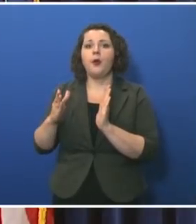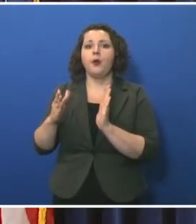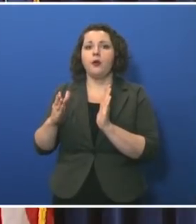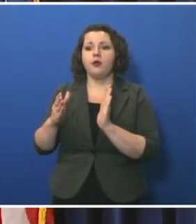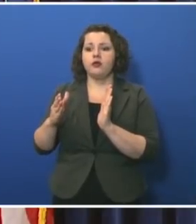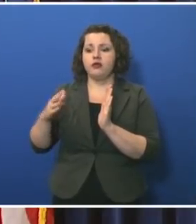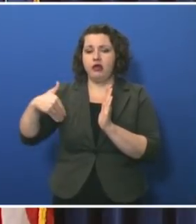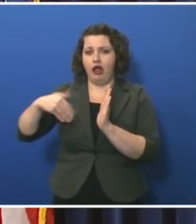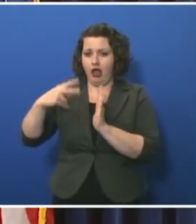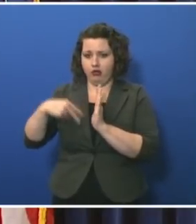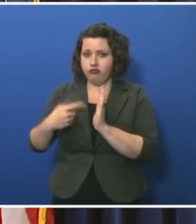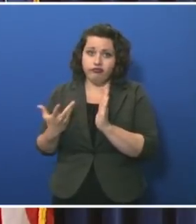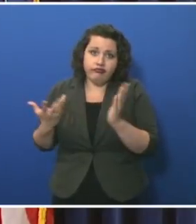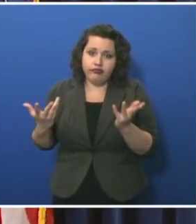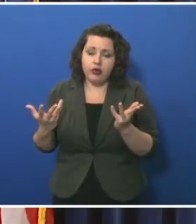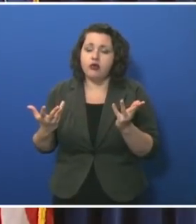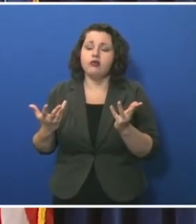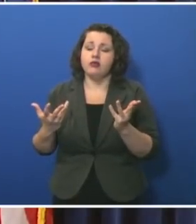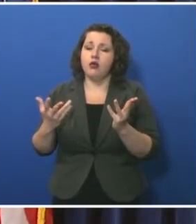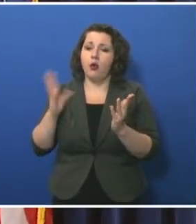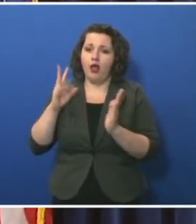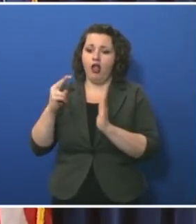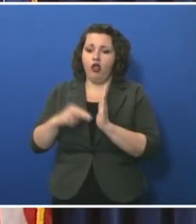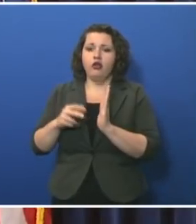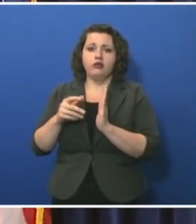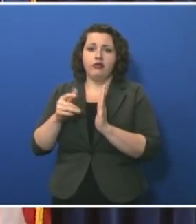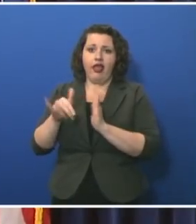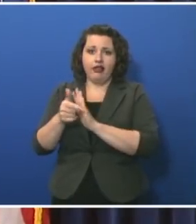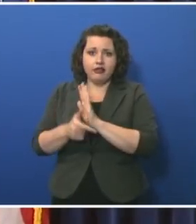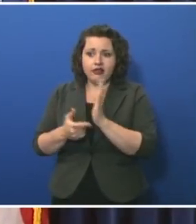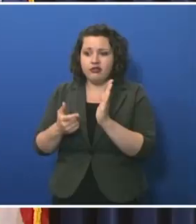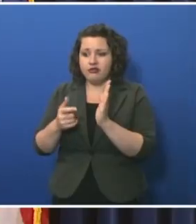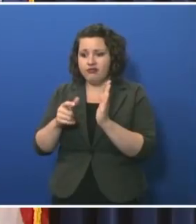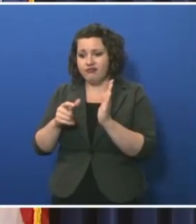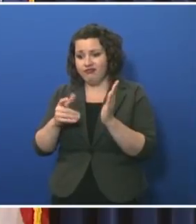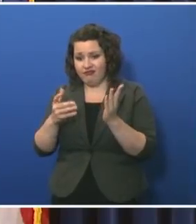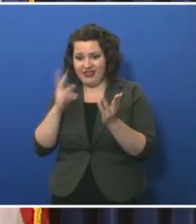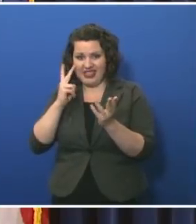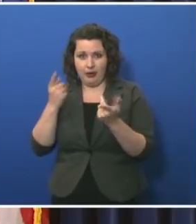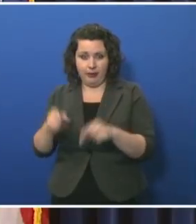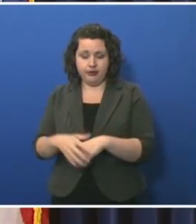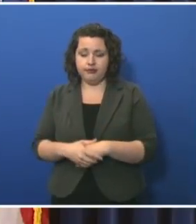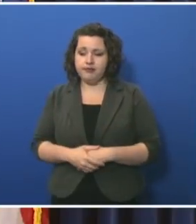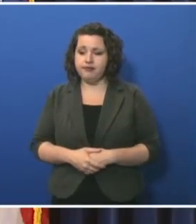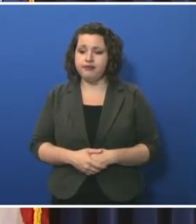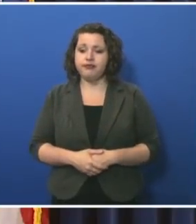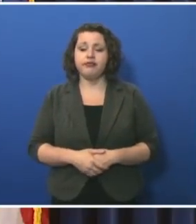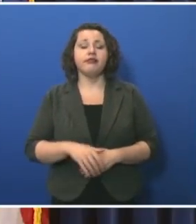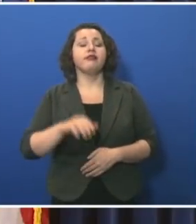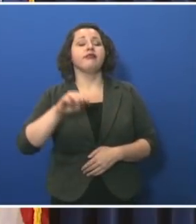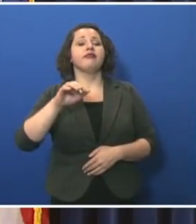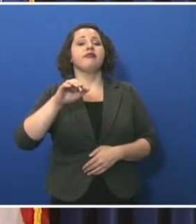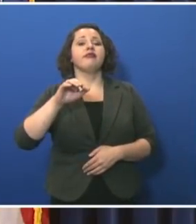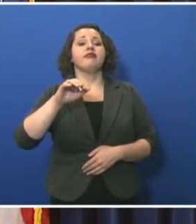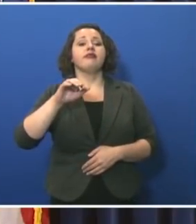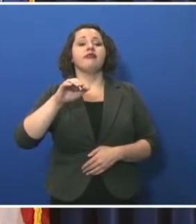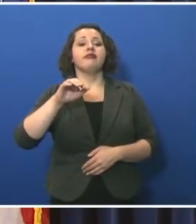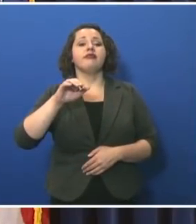take a look at that, but we'll take a look at the legislation and see where that ends up. Aaron Murphy, go ahead.